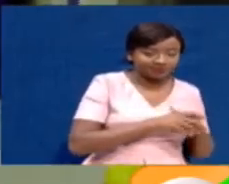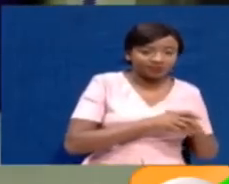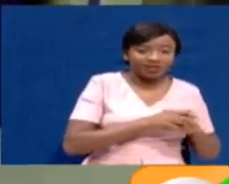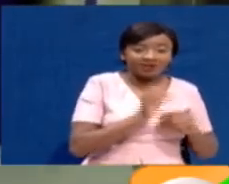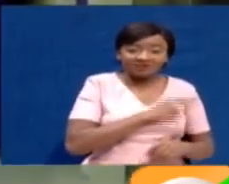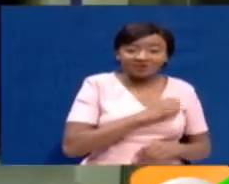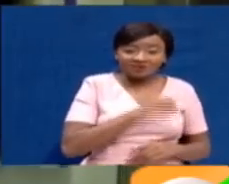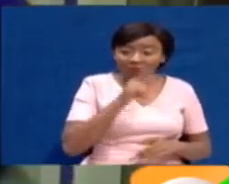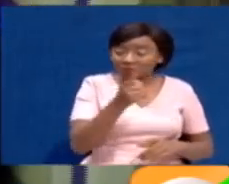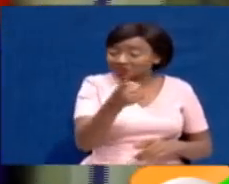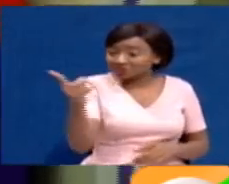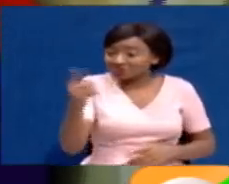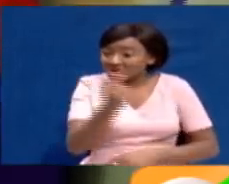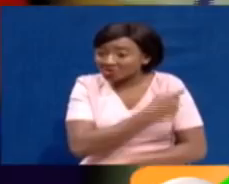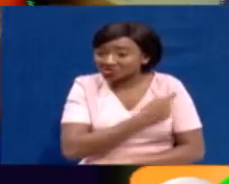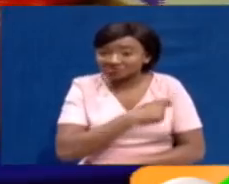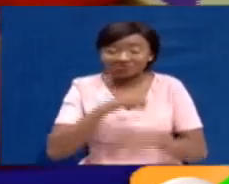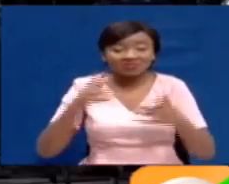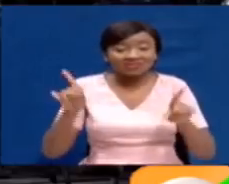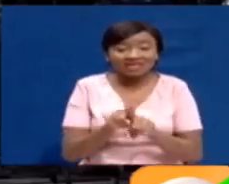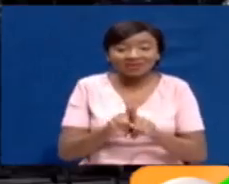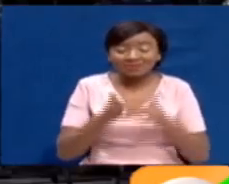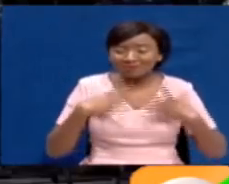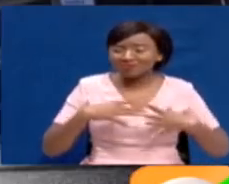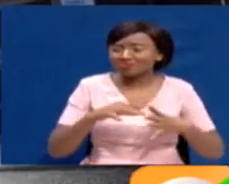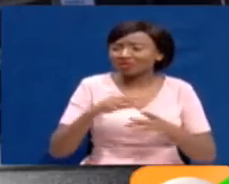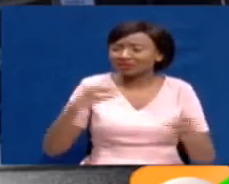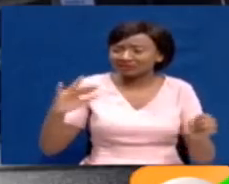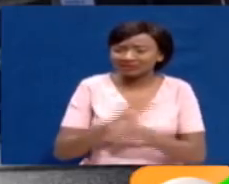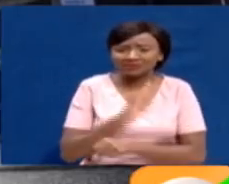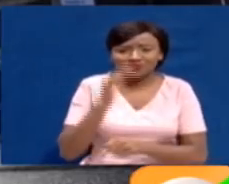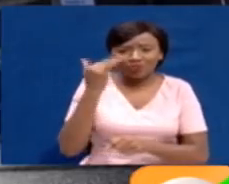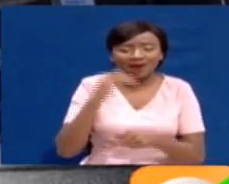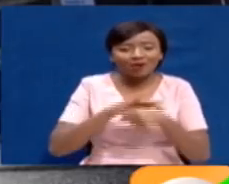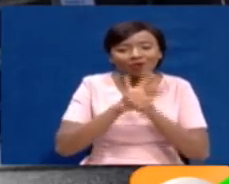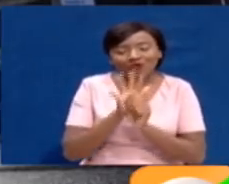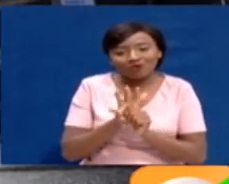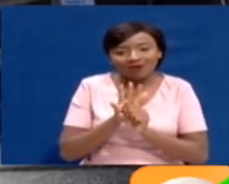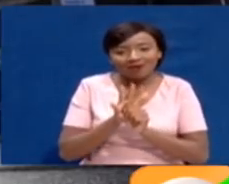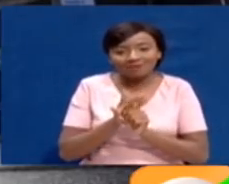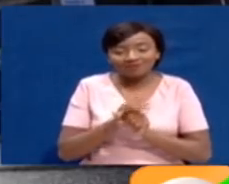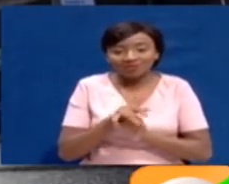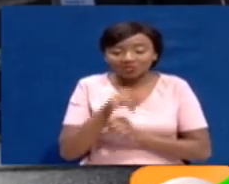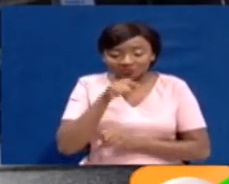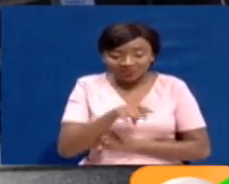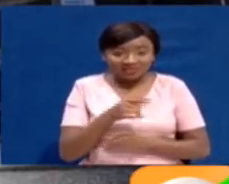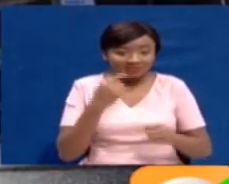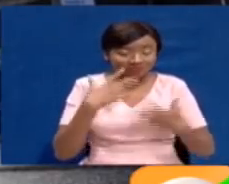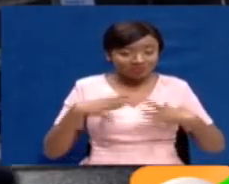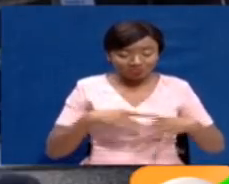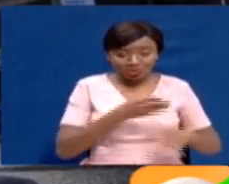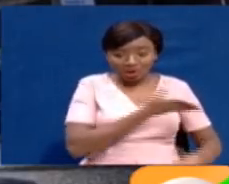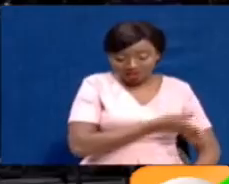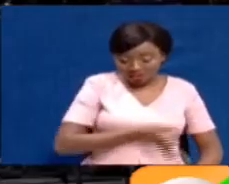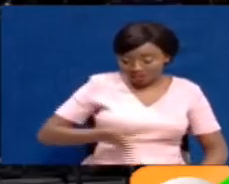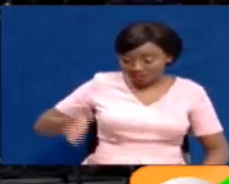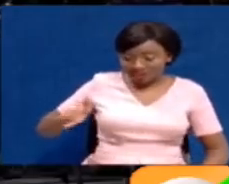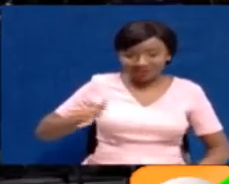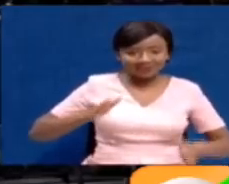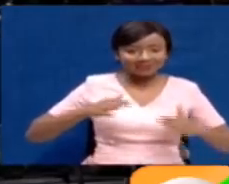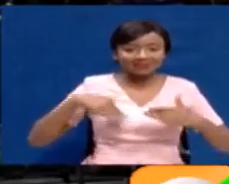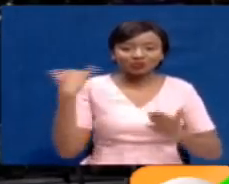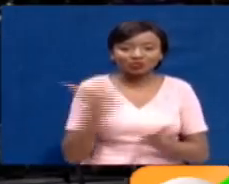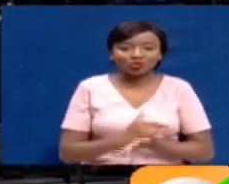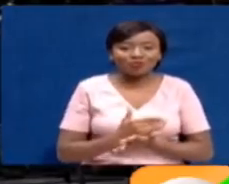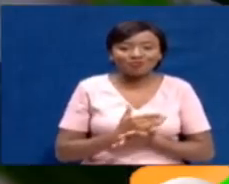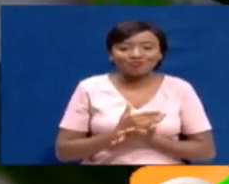fear is hospitals might get overwhelmed. A night curfew literally cuts off the nightlife, and